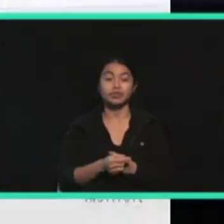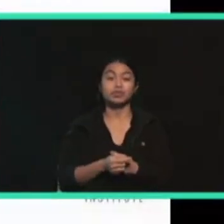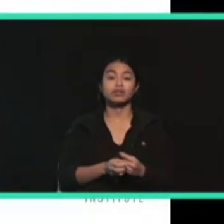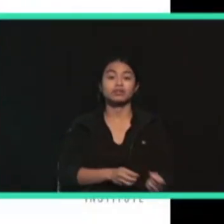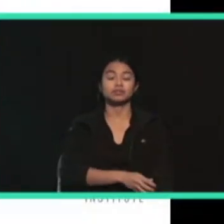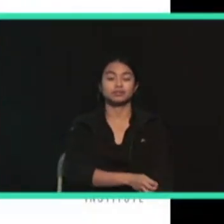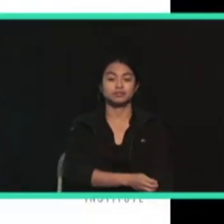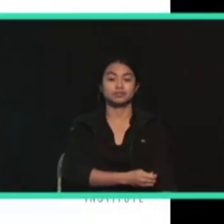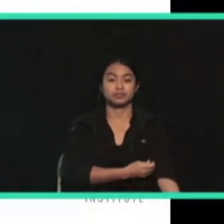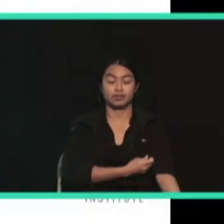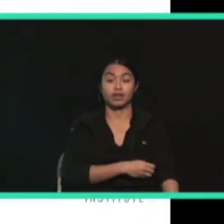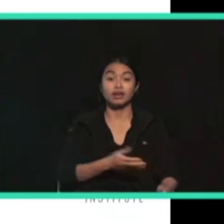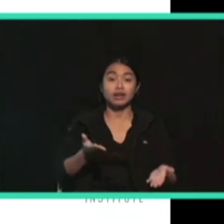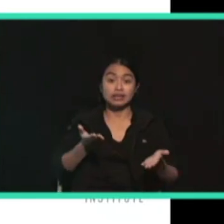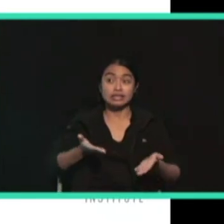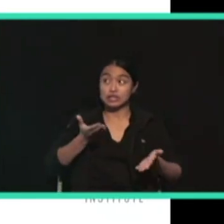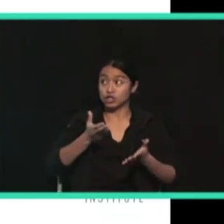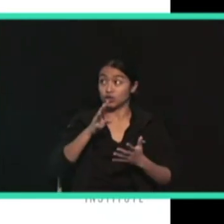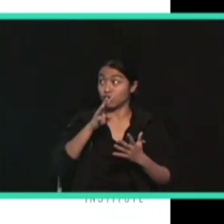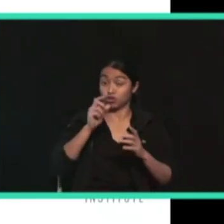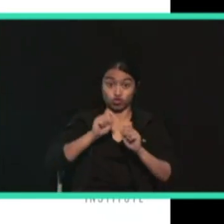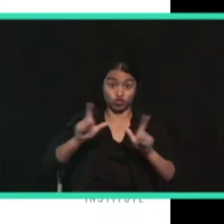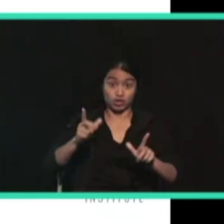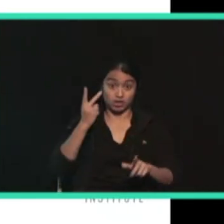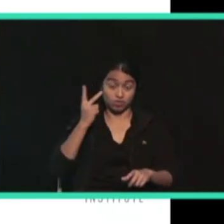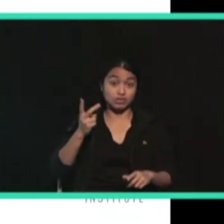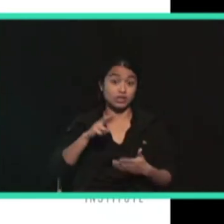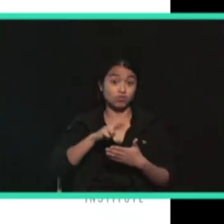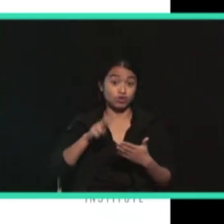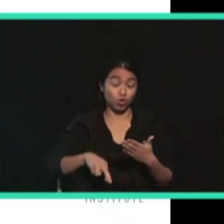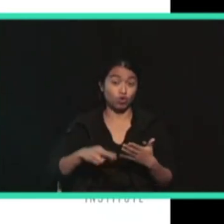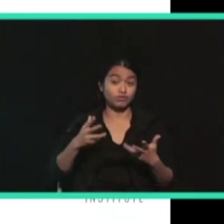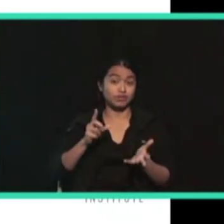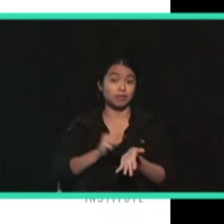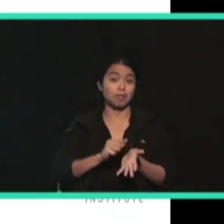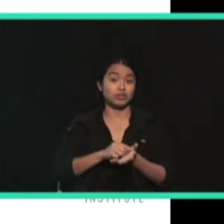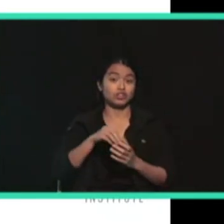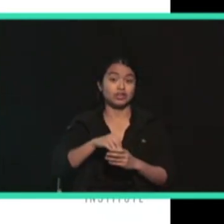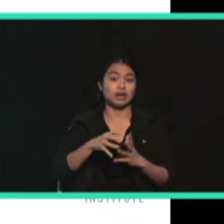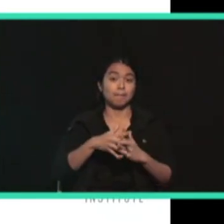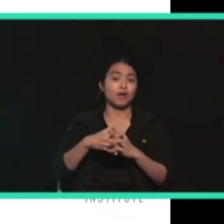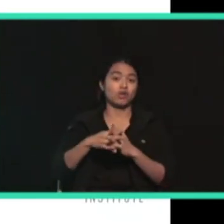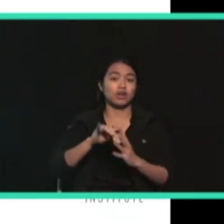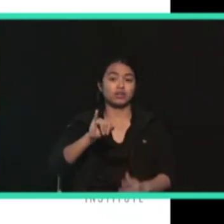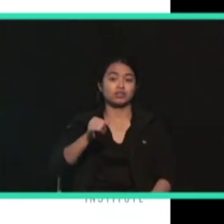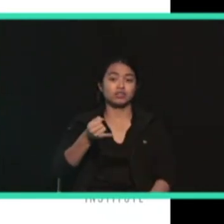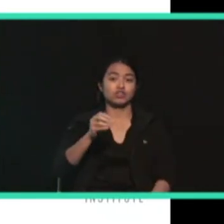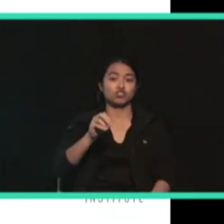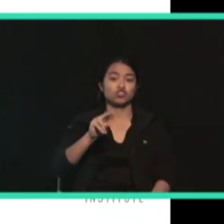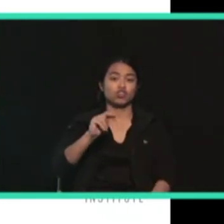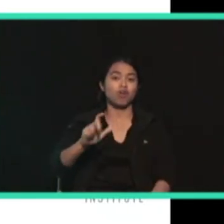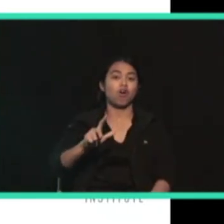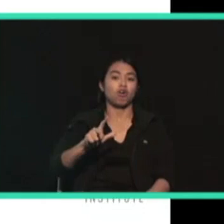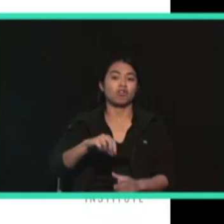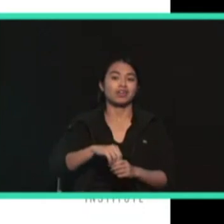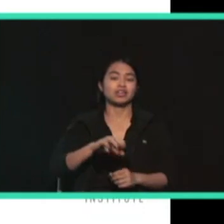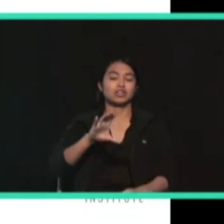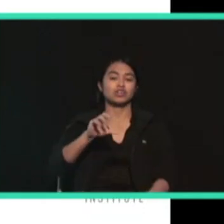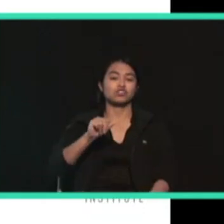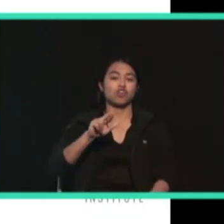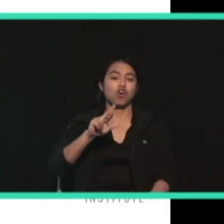This here on the screen shows the results that were published in the American Journal of Cardiology in